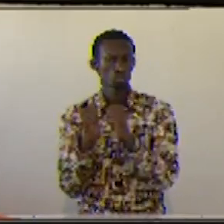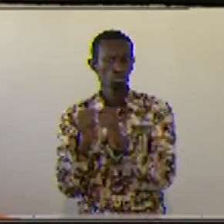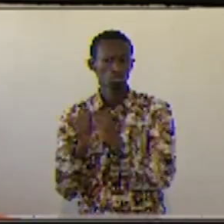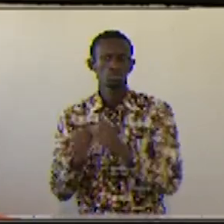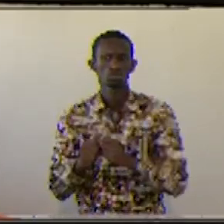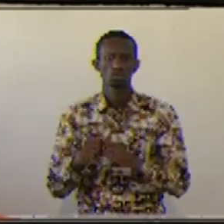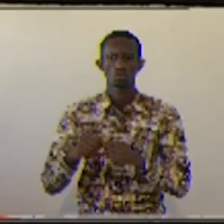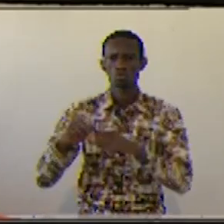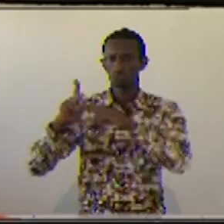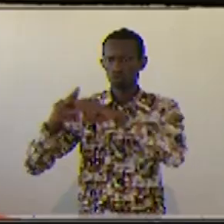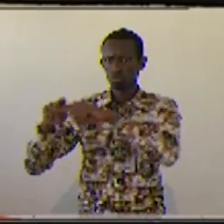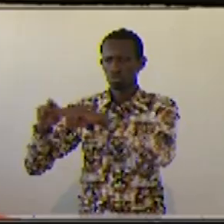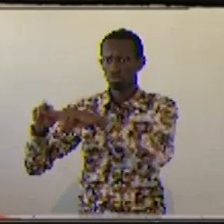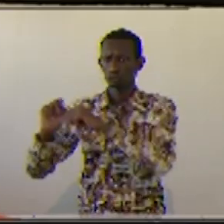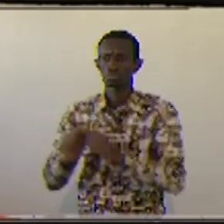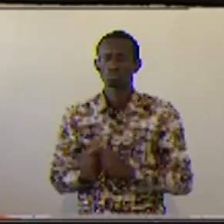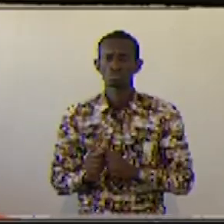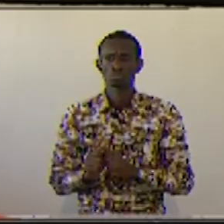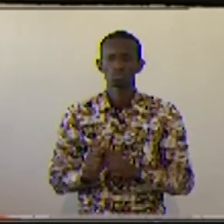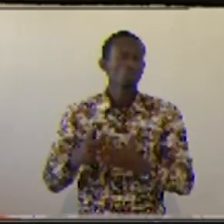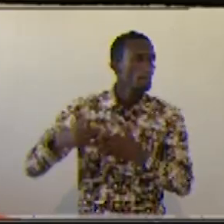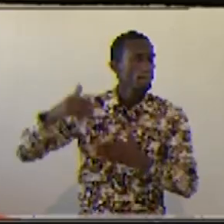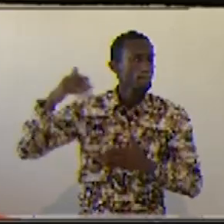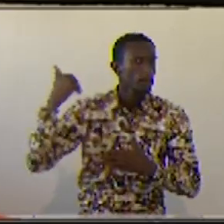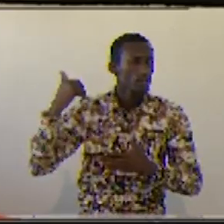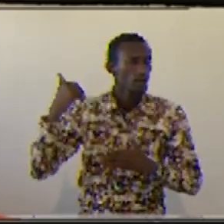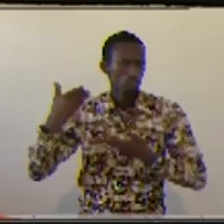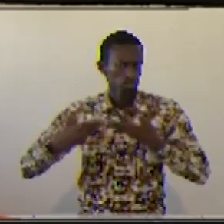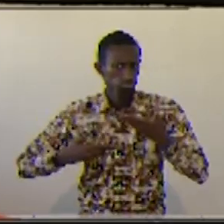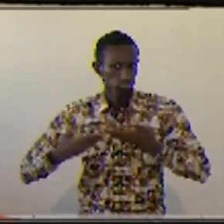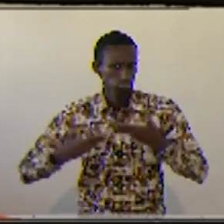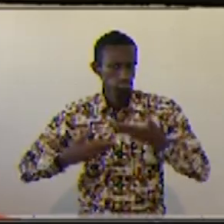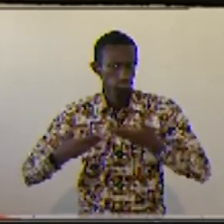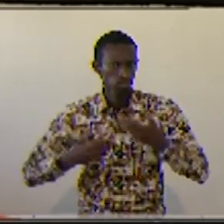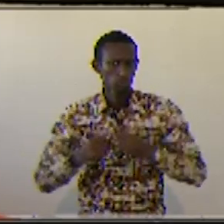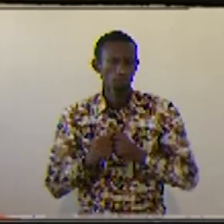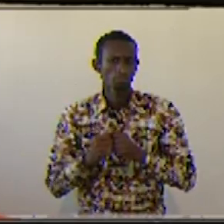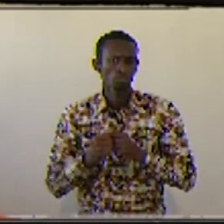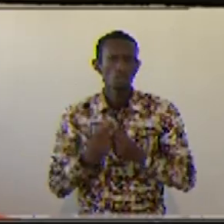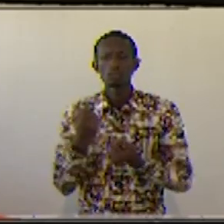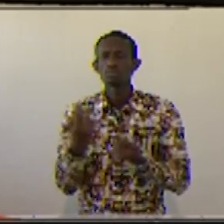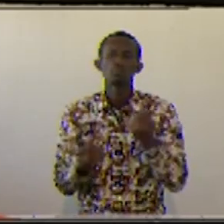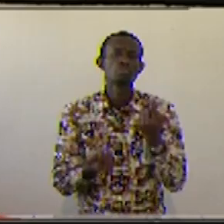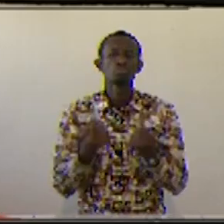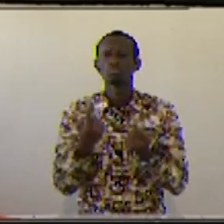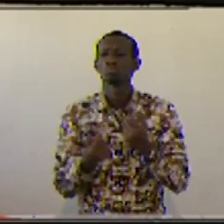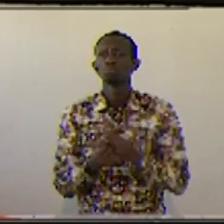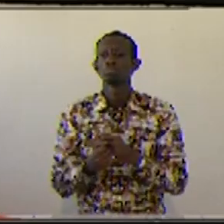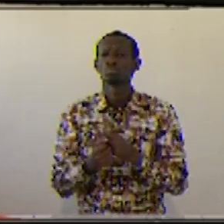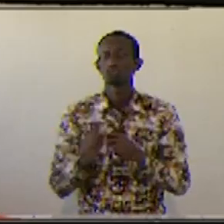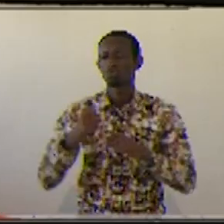seen some of the reactions. Do you remember the precipitation reaction?